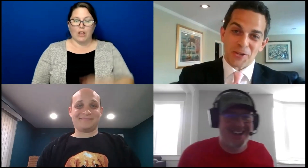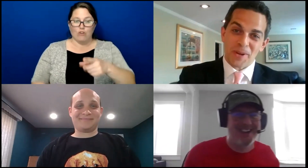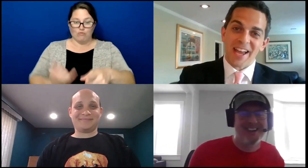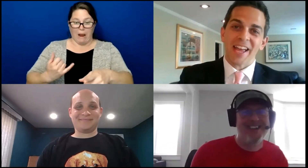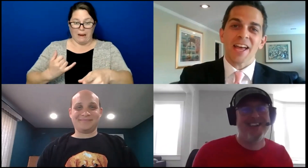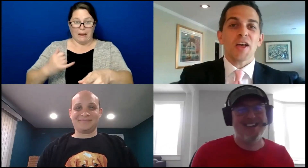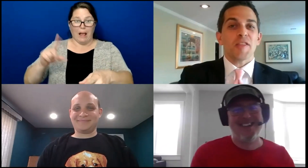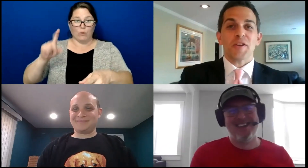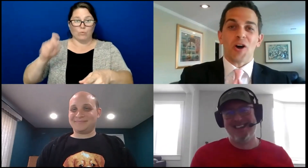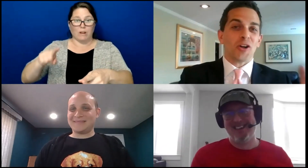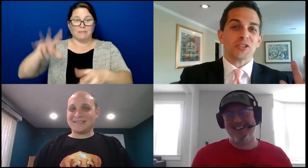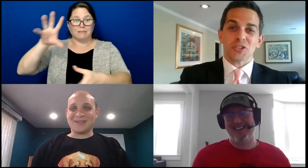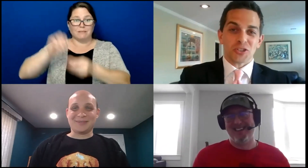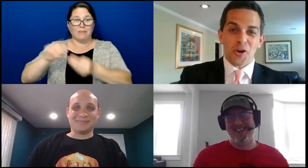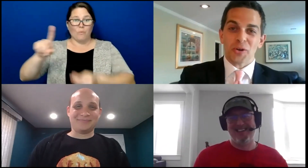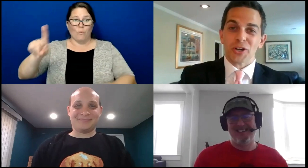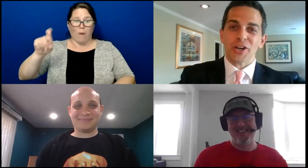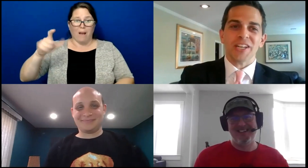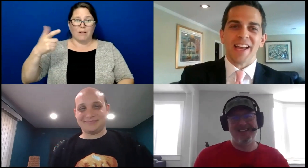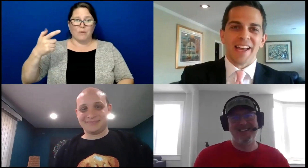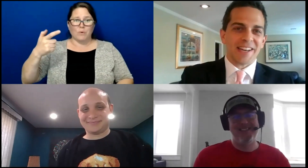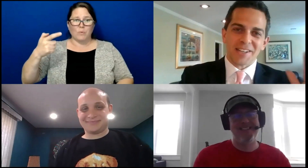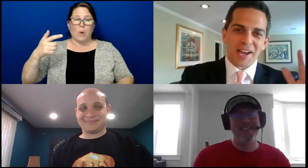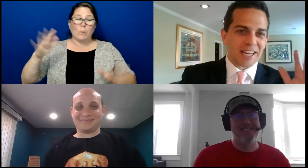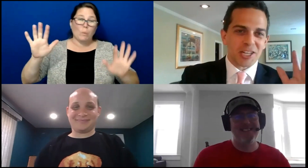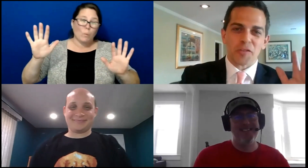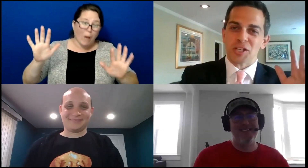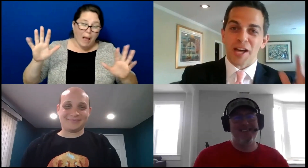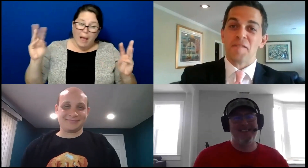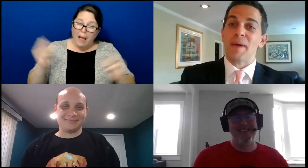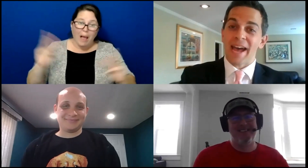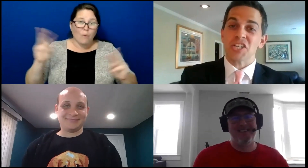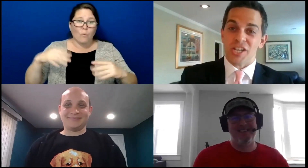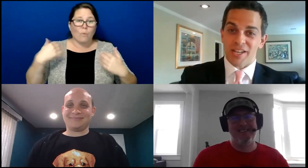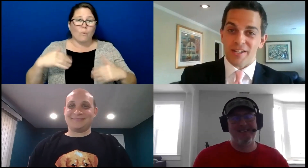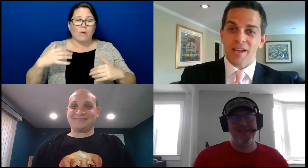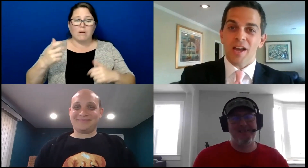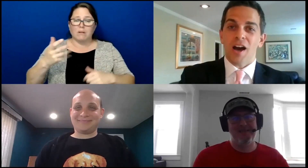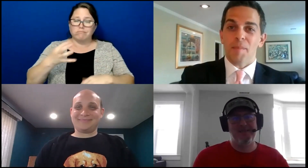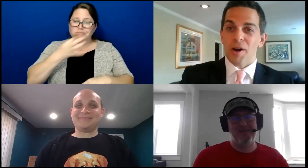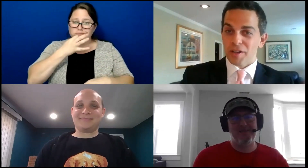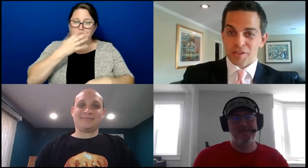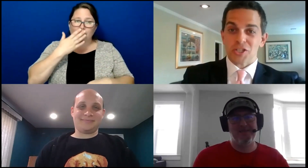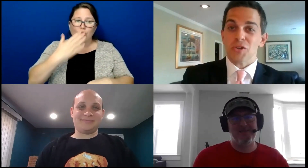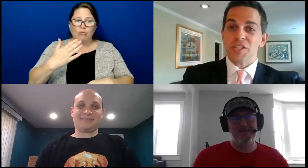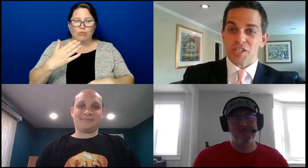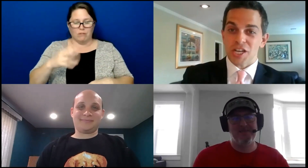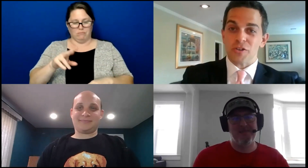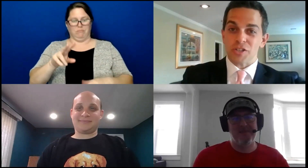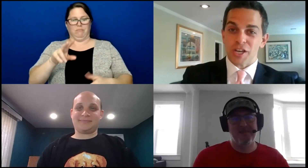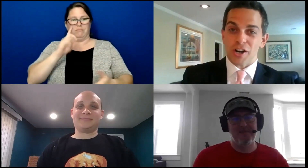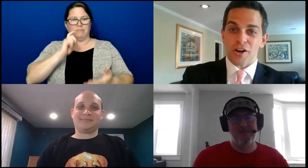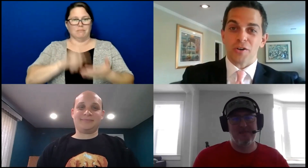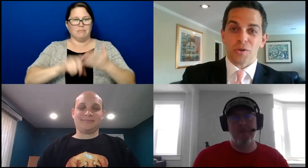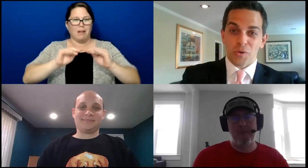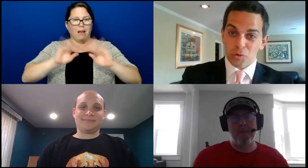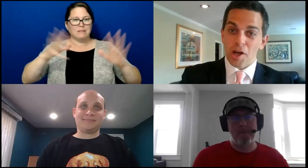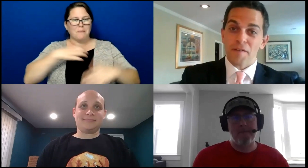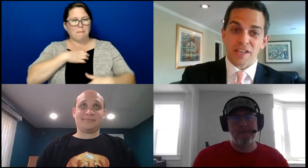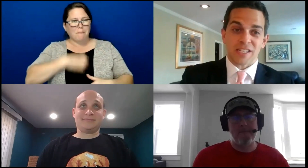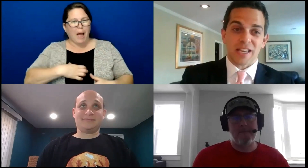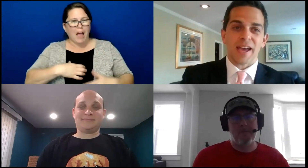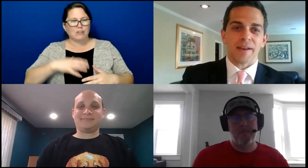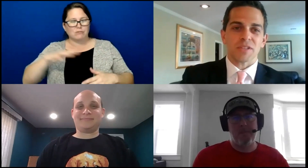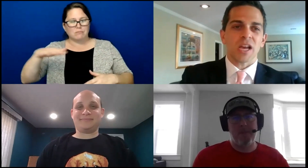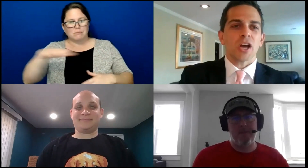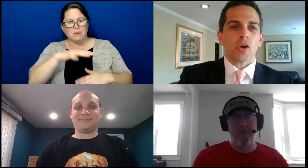this Q&A. They're all so good, and I can tell there's a lot of passion among the students and teachers here who